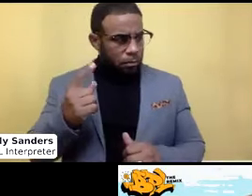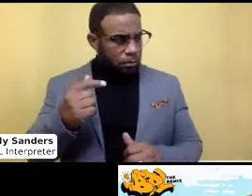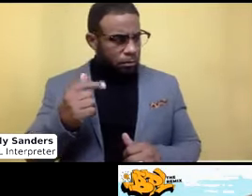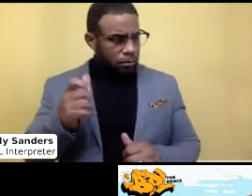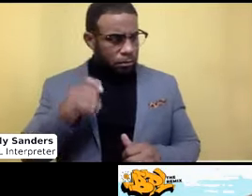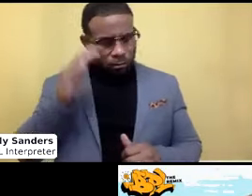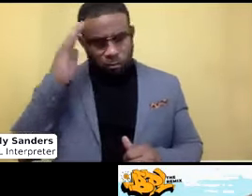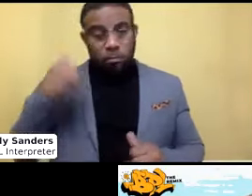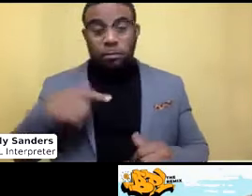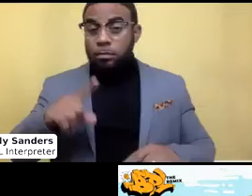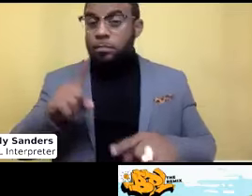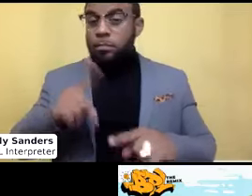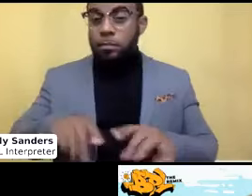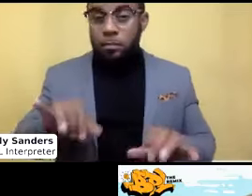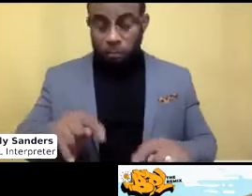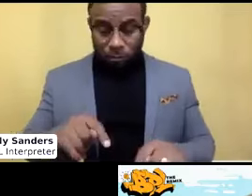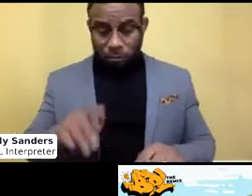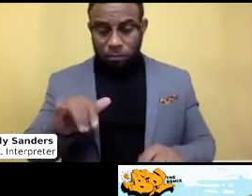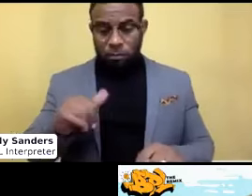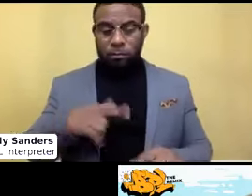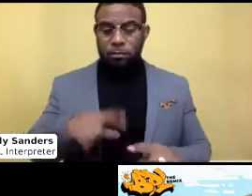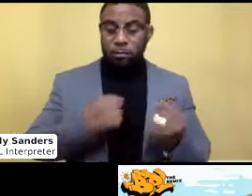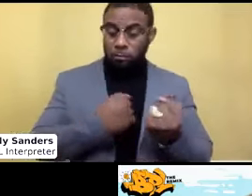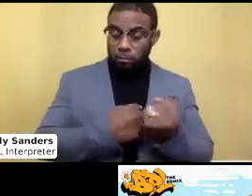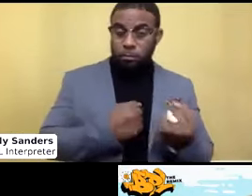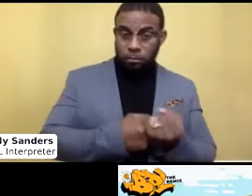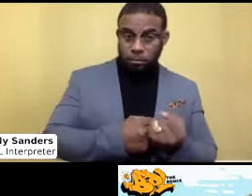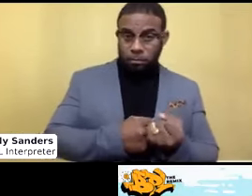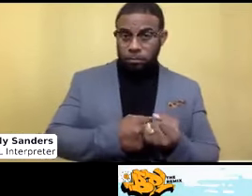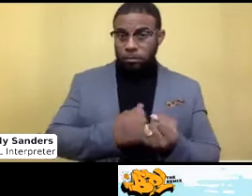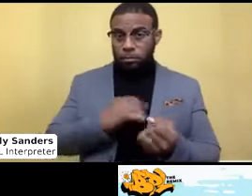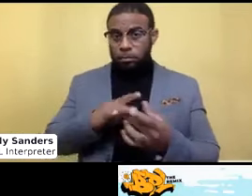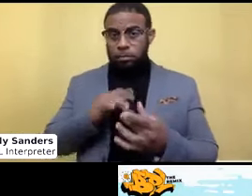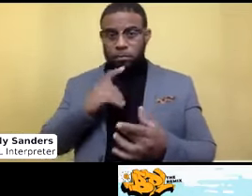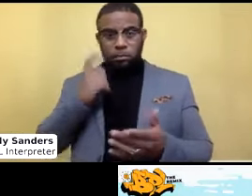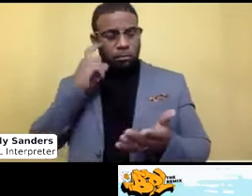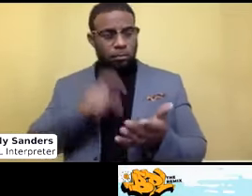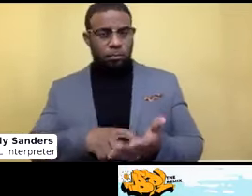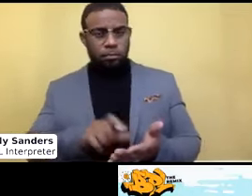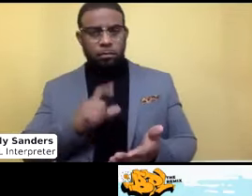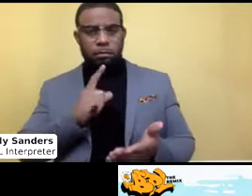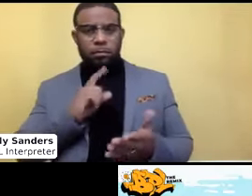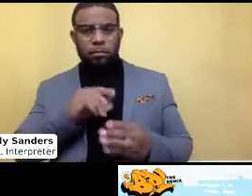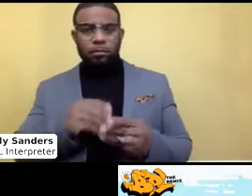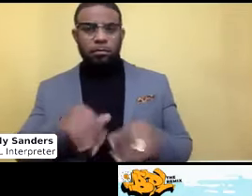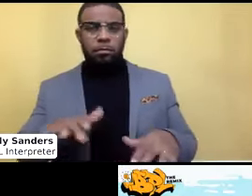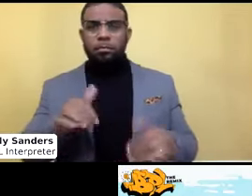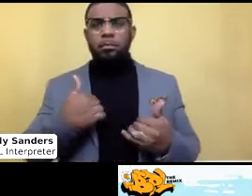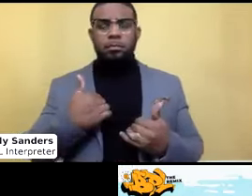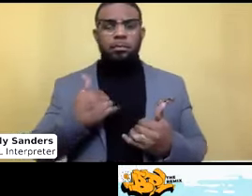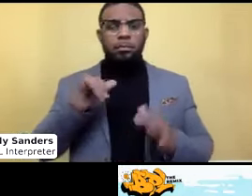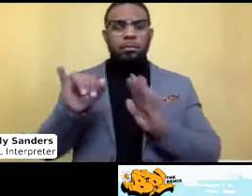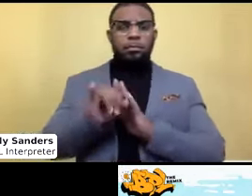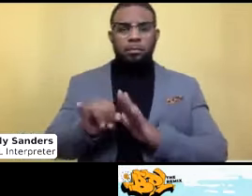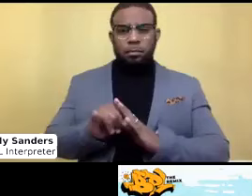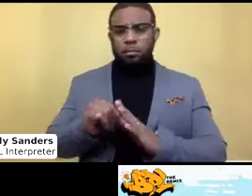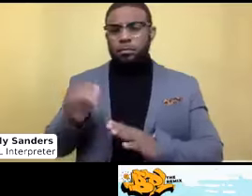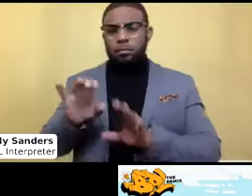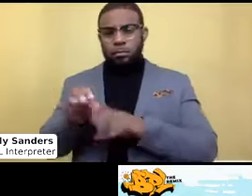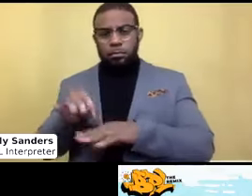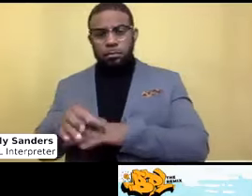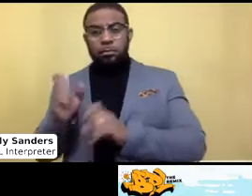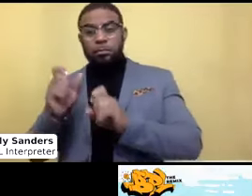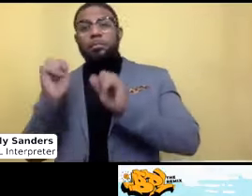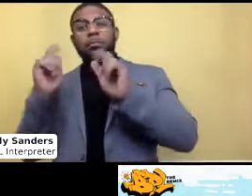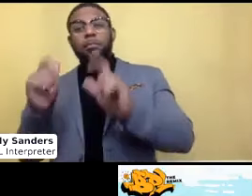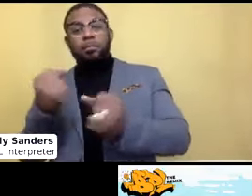have to know that we can't do it, that we can support it, because when we said we just recognize that there are people on the ground, we got to identify those forces and give them